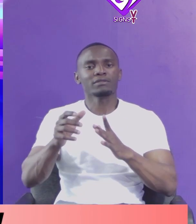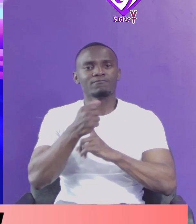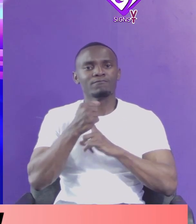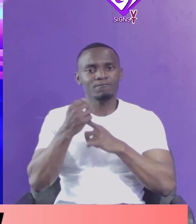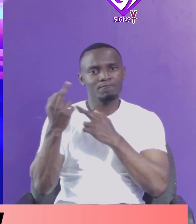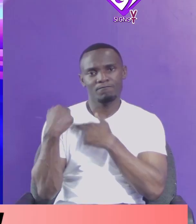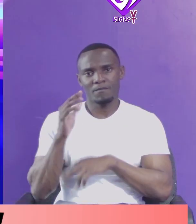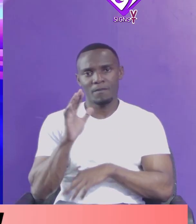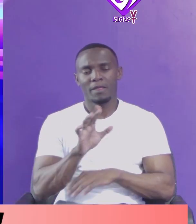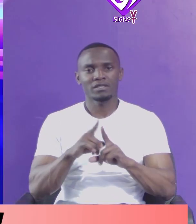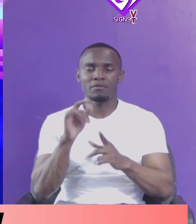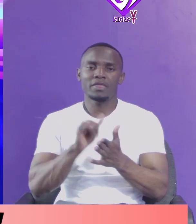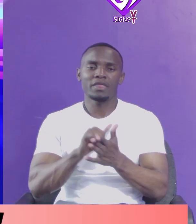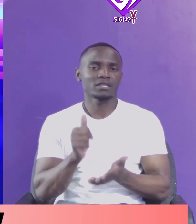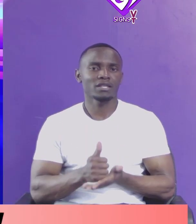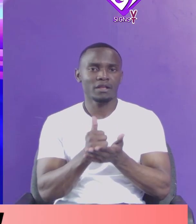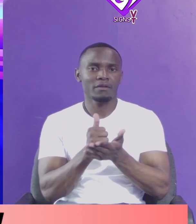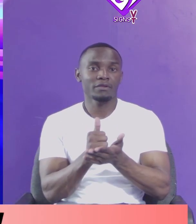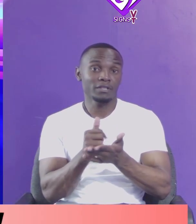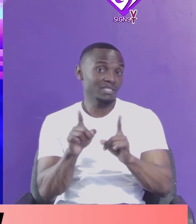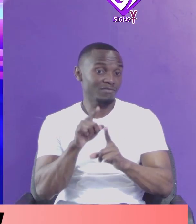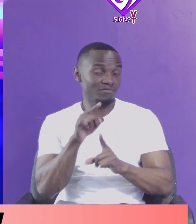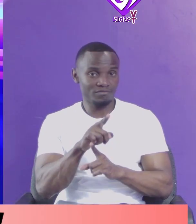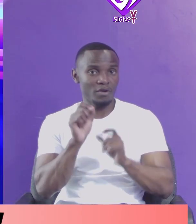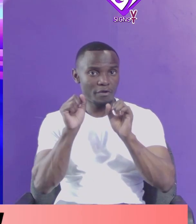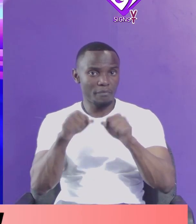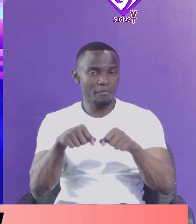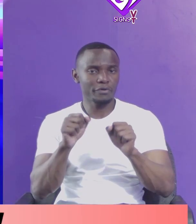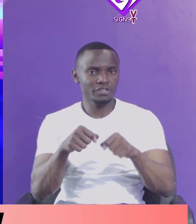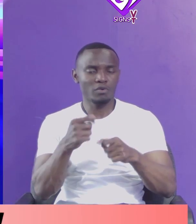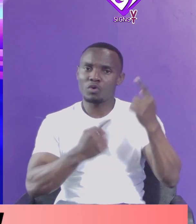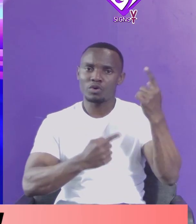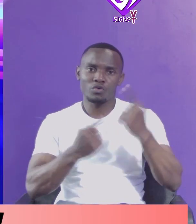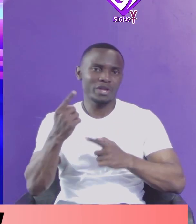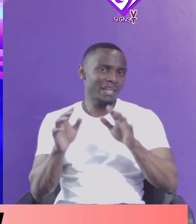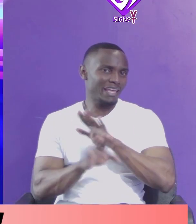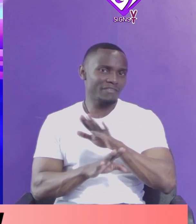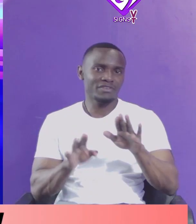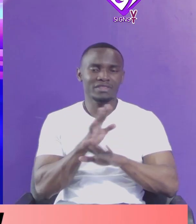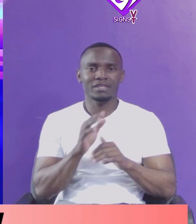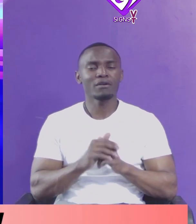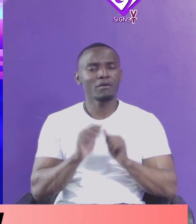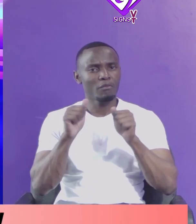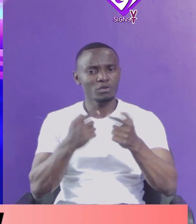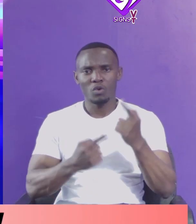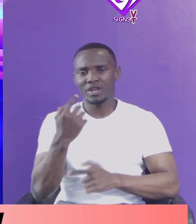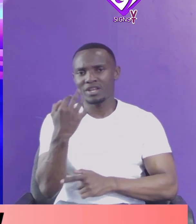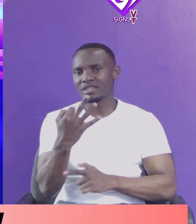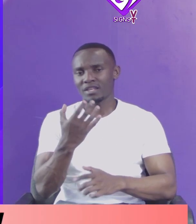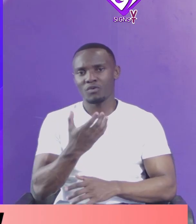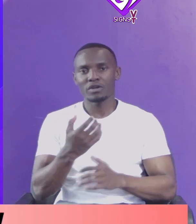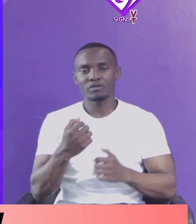really looking really, really well. And they look like a team that actually win everything, a treble kind of coming up. So, yeah. Yeah,